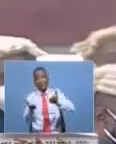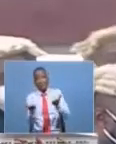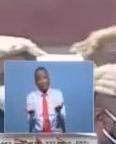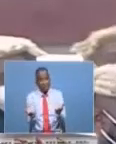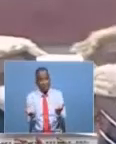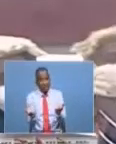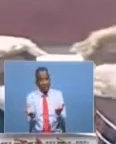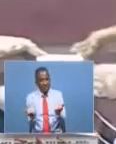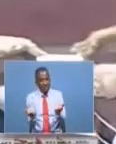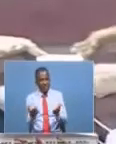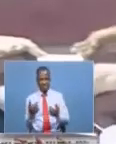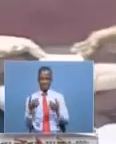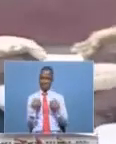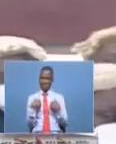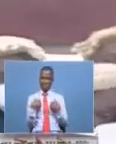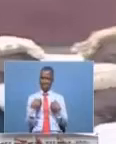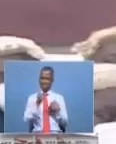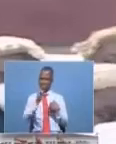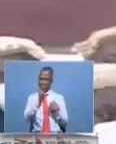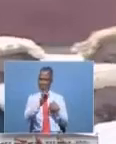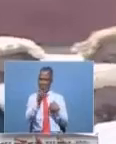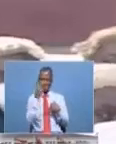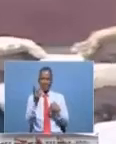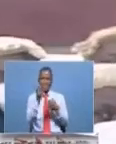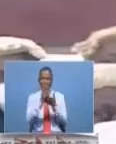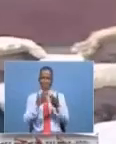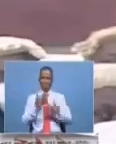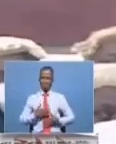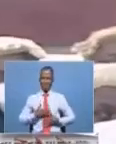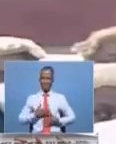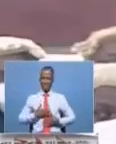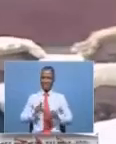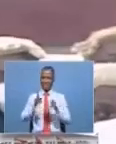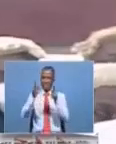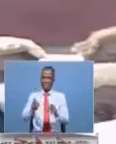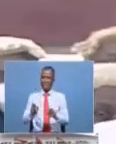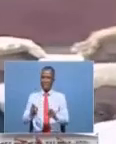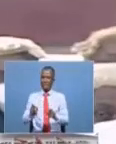I don't see how somebody who has placed